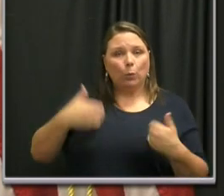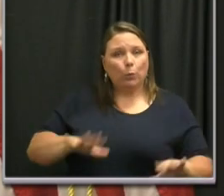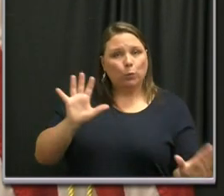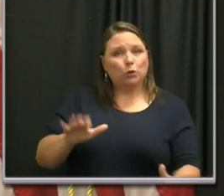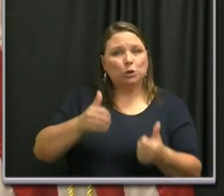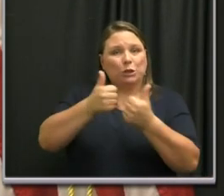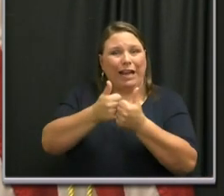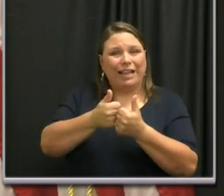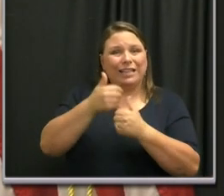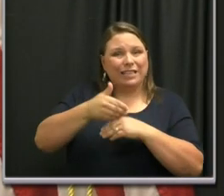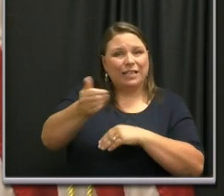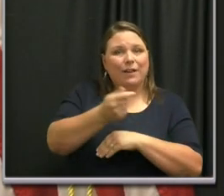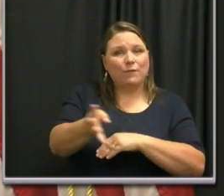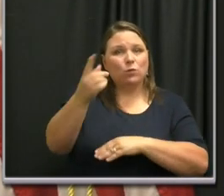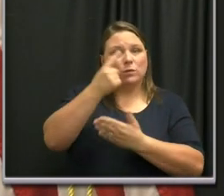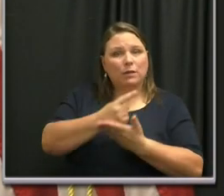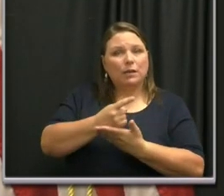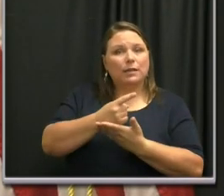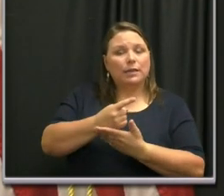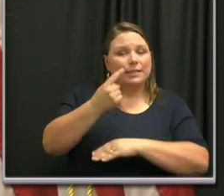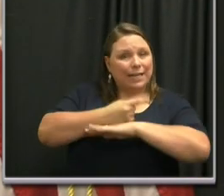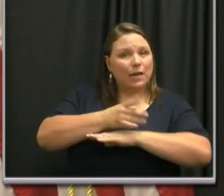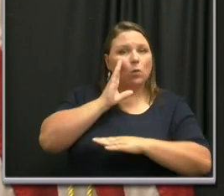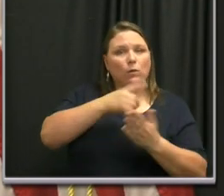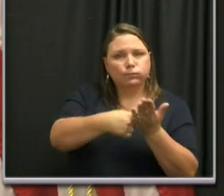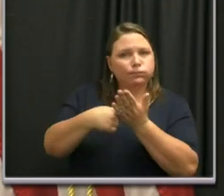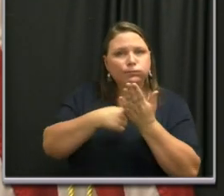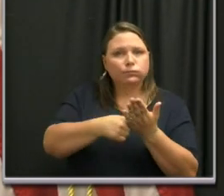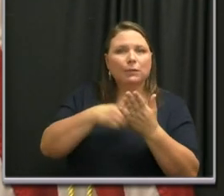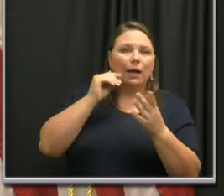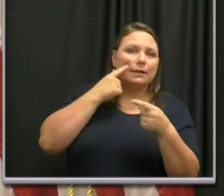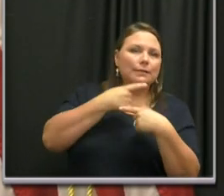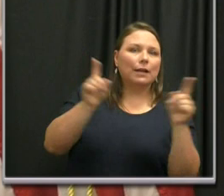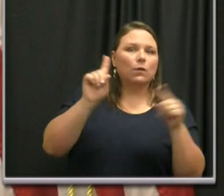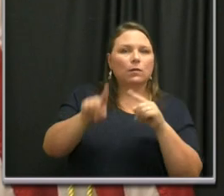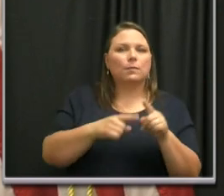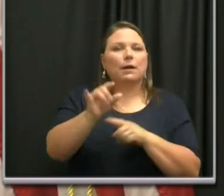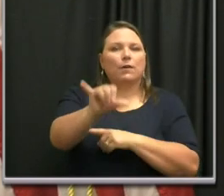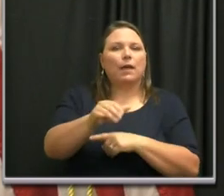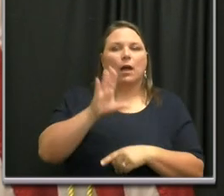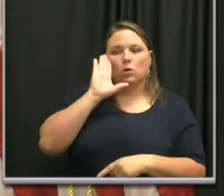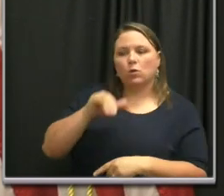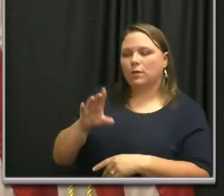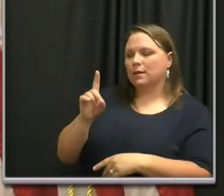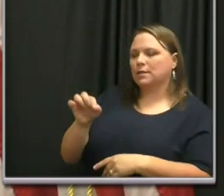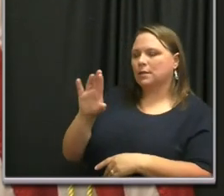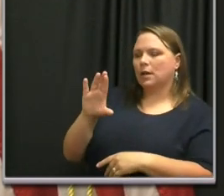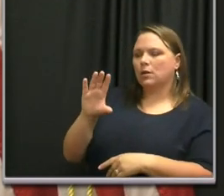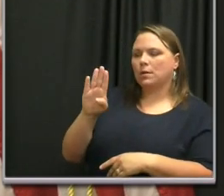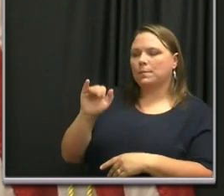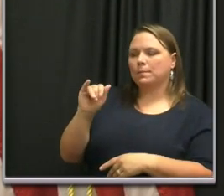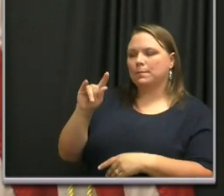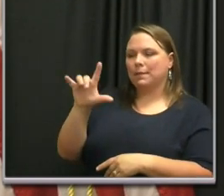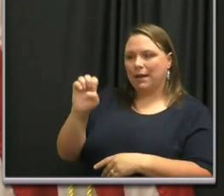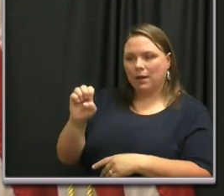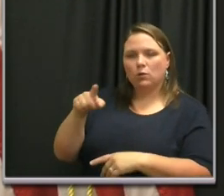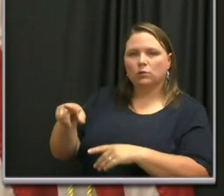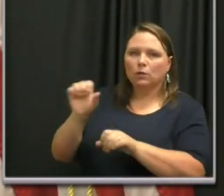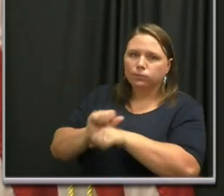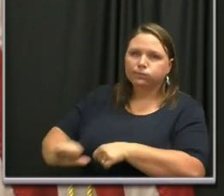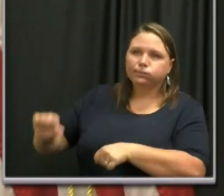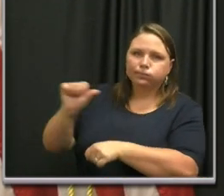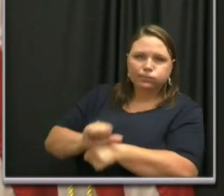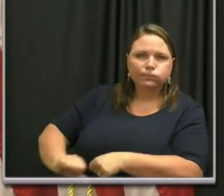think over the next few days we'll be having announcements about that. I know Dr. Battle has been working tirelessly